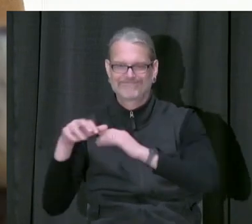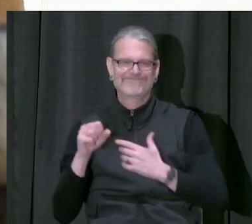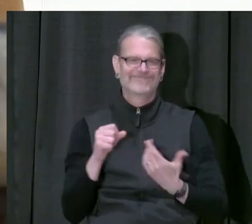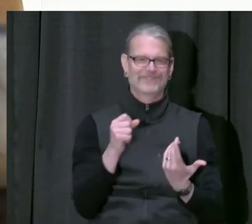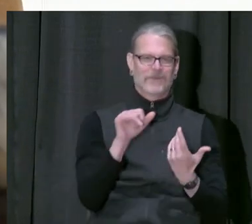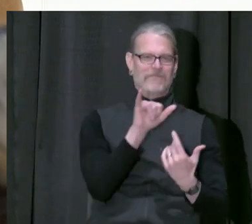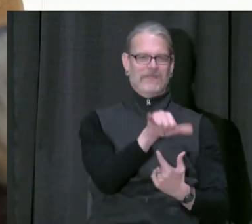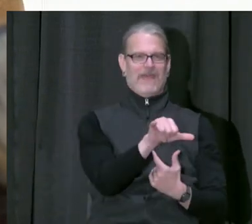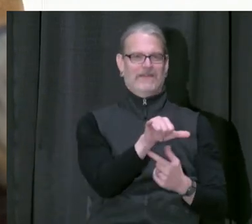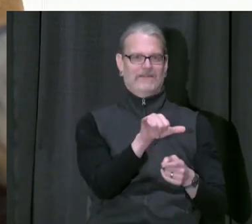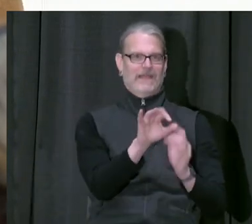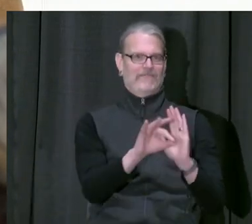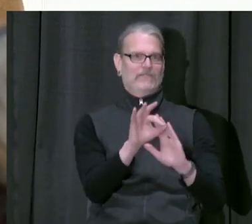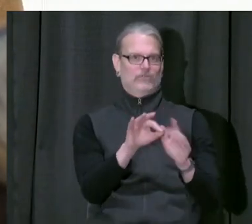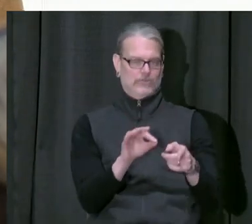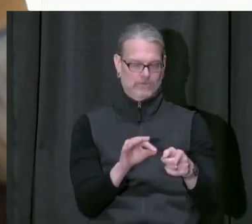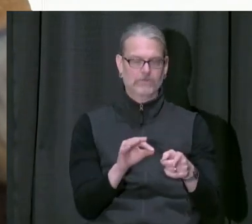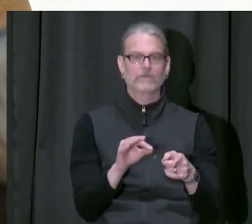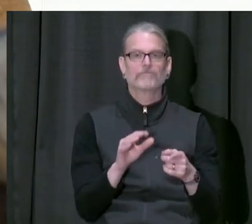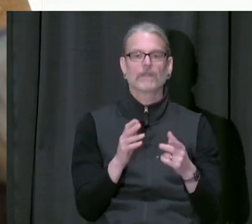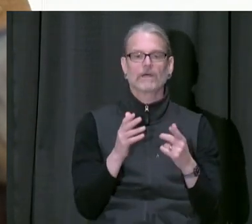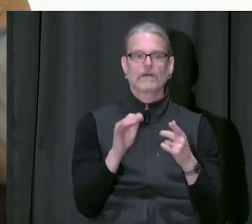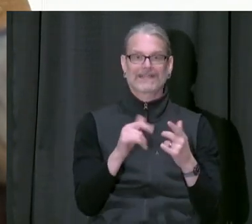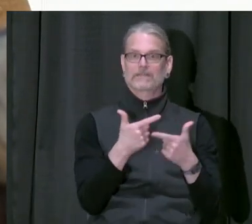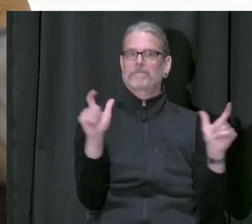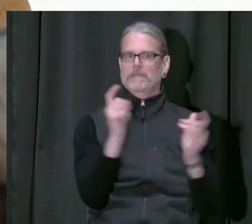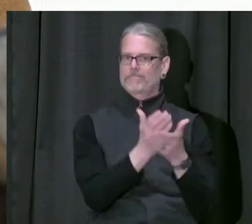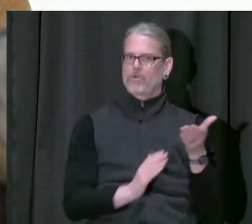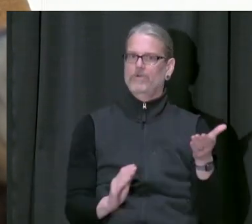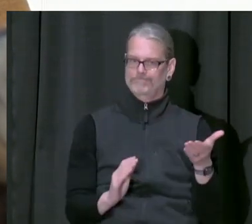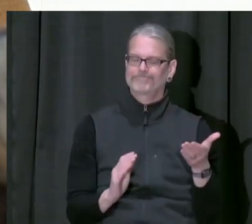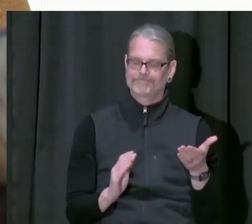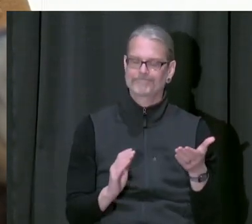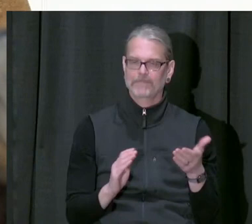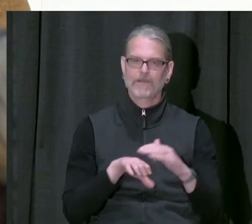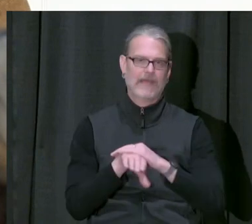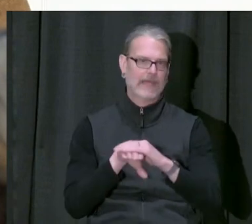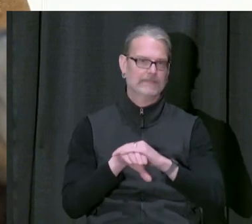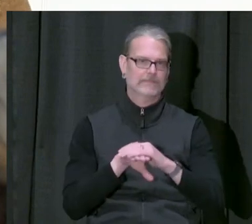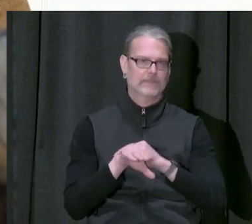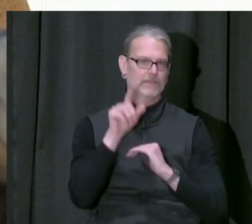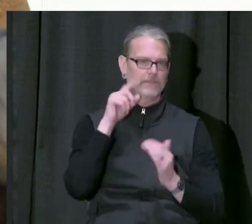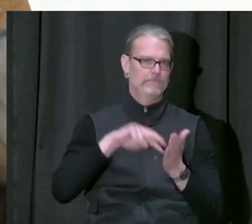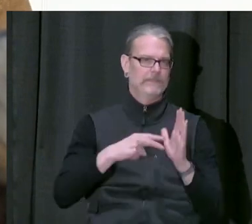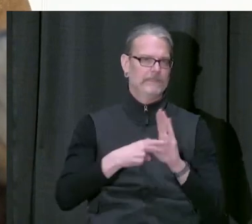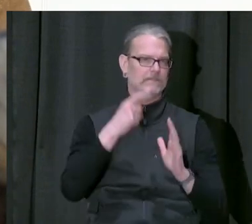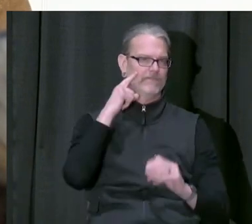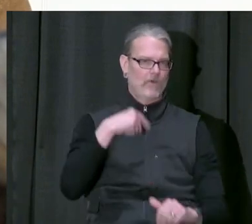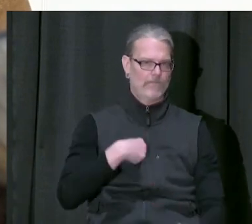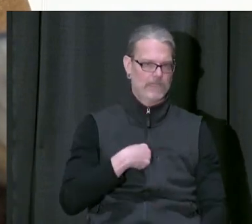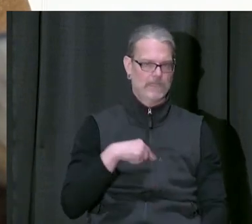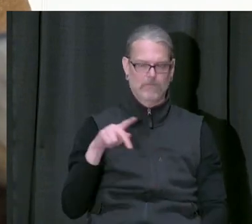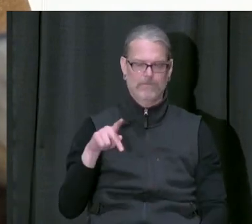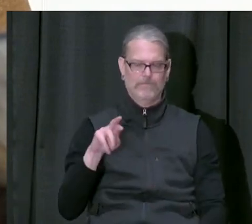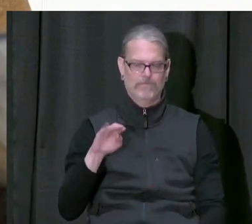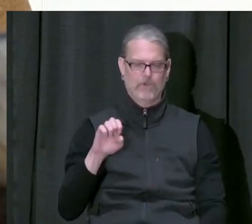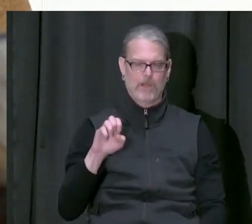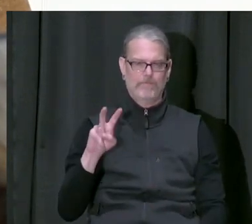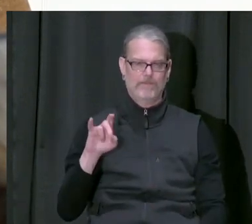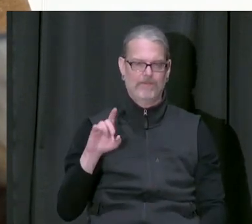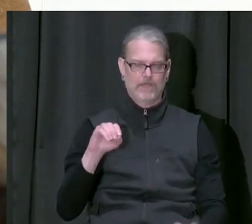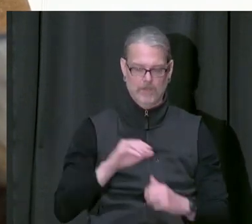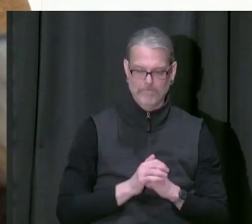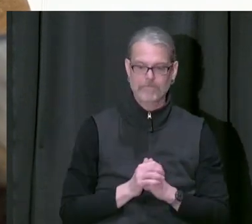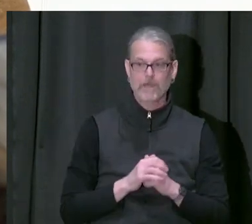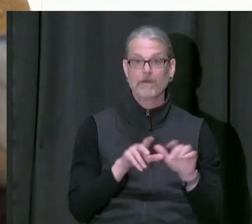building more of those features is definitely a big portion of what accessibility means in Prime Video. Additionally, it is